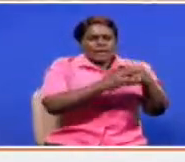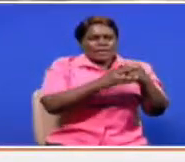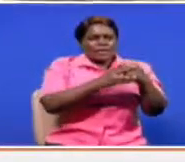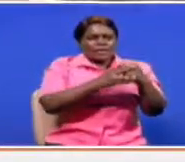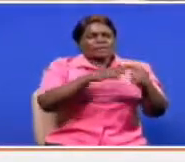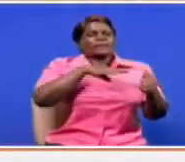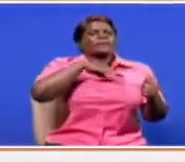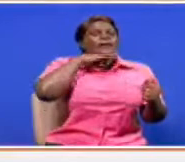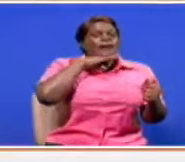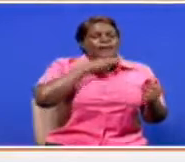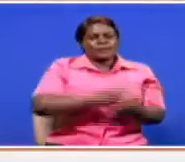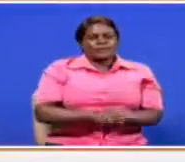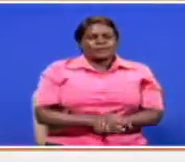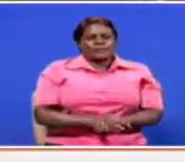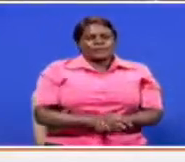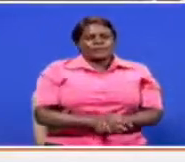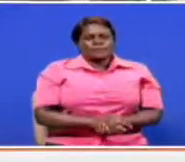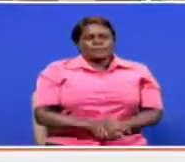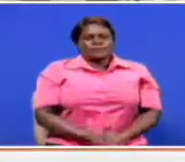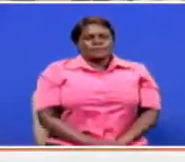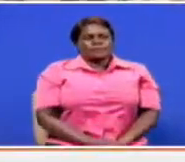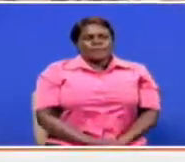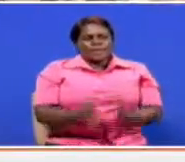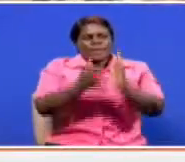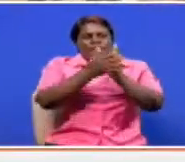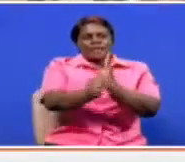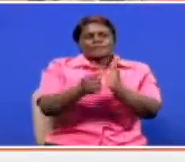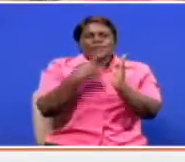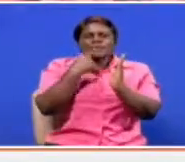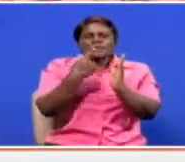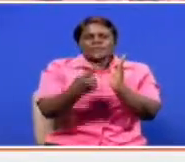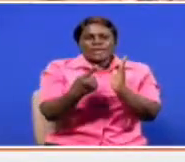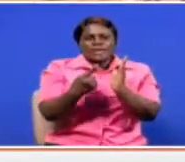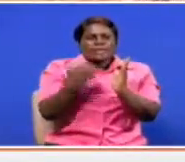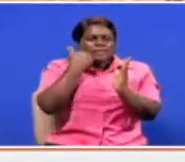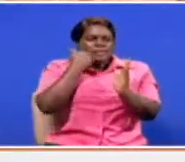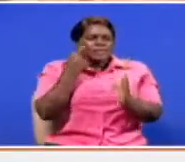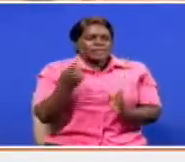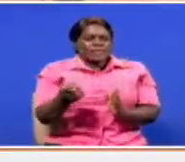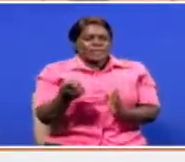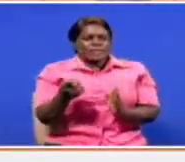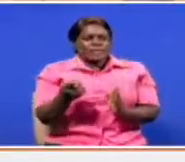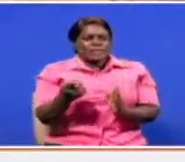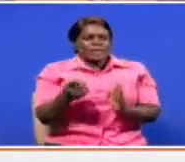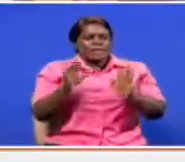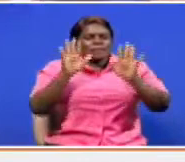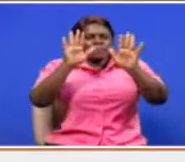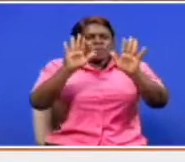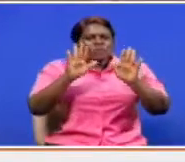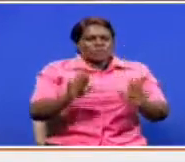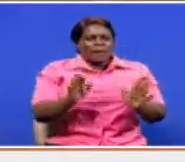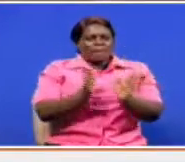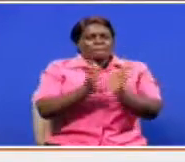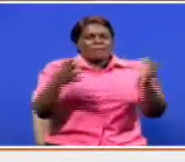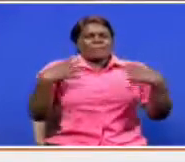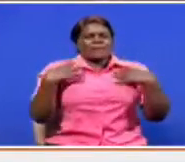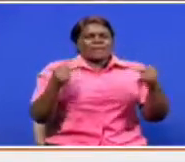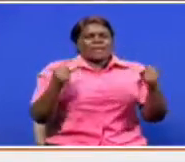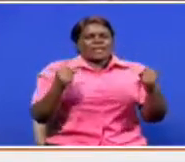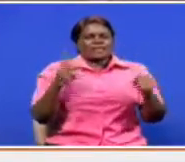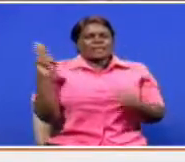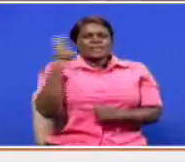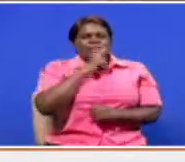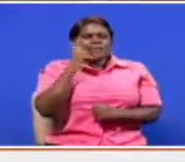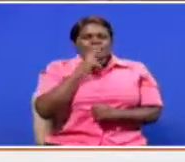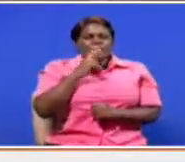lost the battle to the disease. Experts say cholera remains a significant public health threat, and